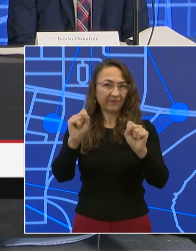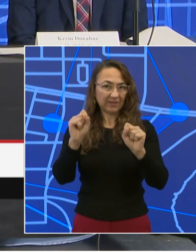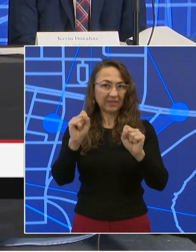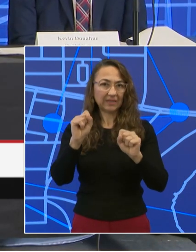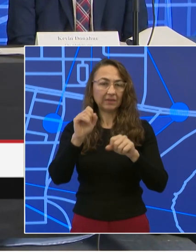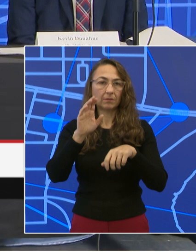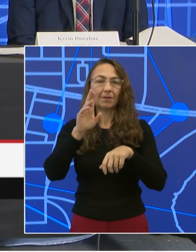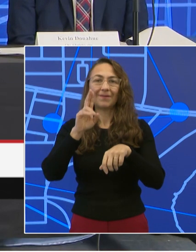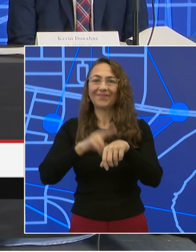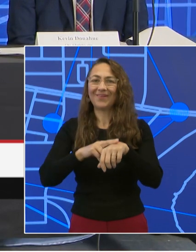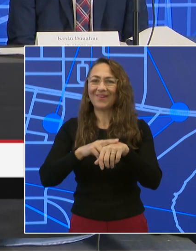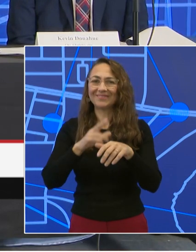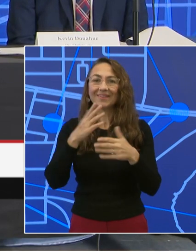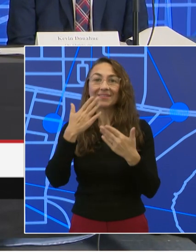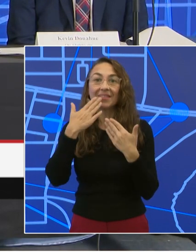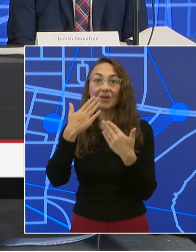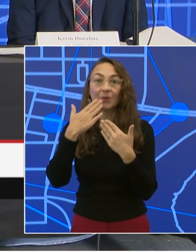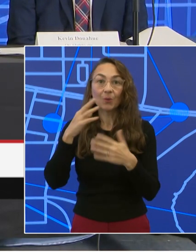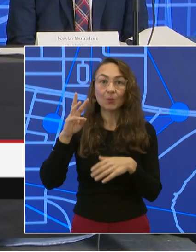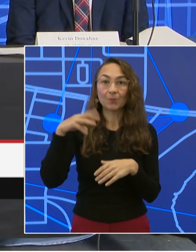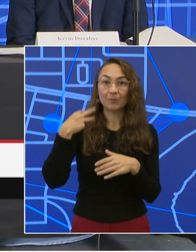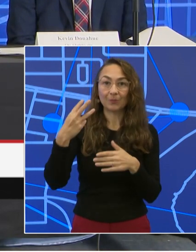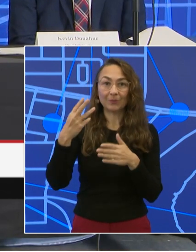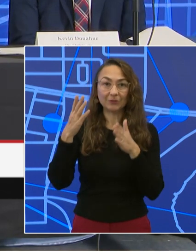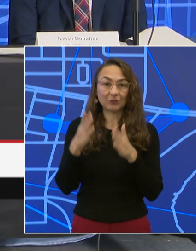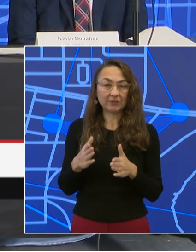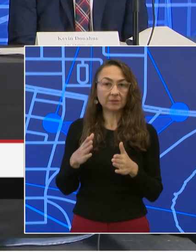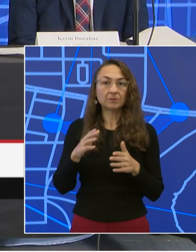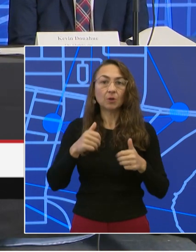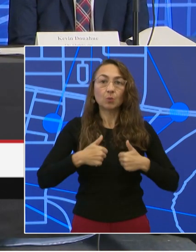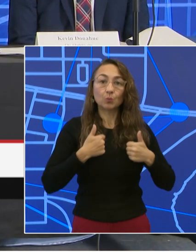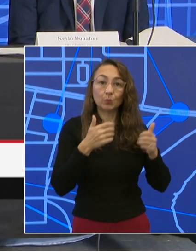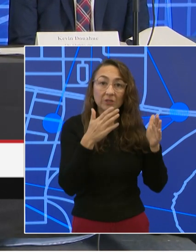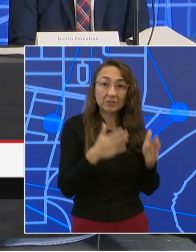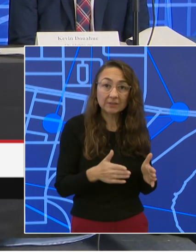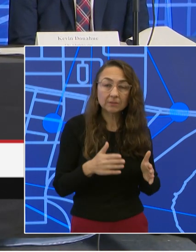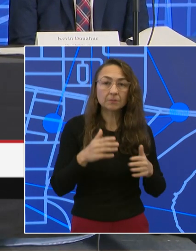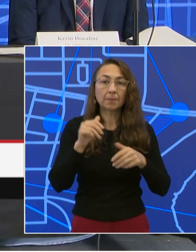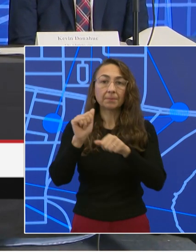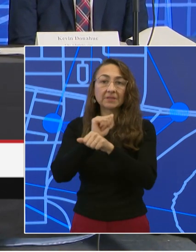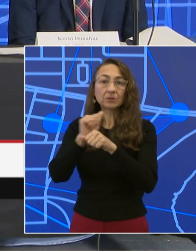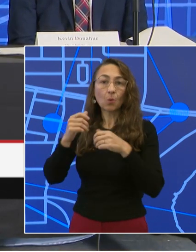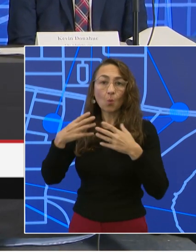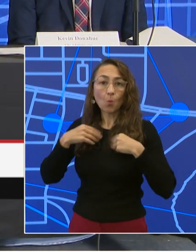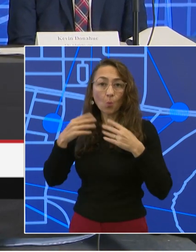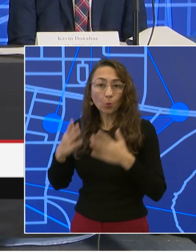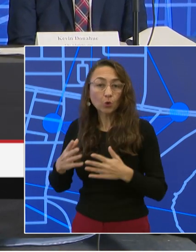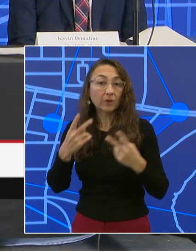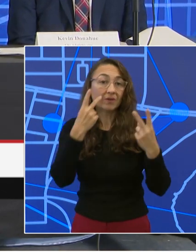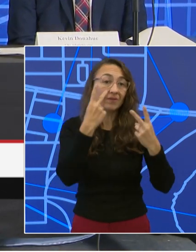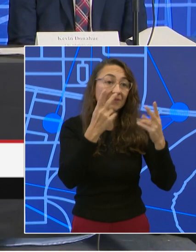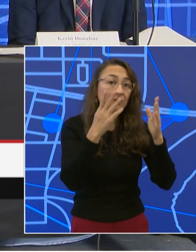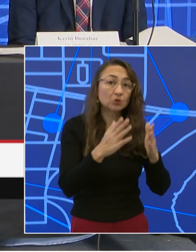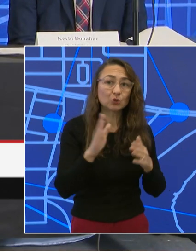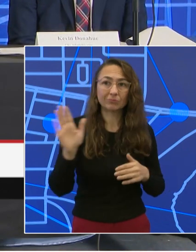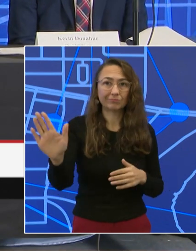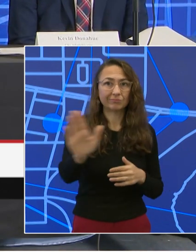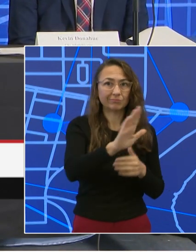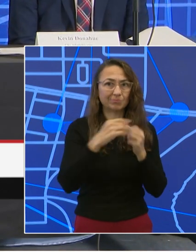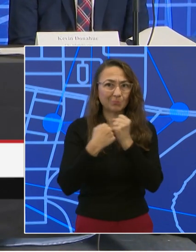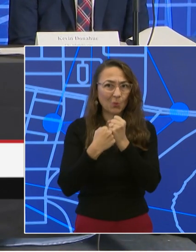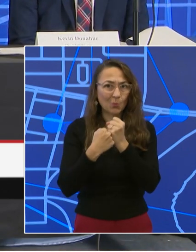we asked for support, whether it was putting up crime cameras, calling